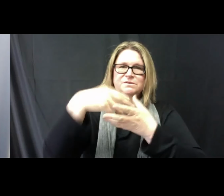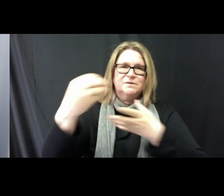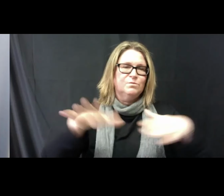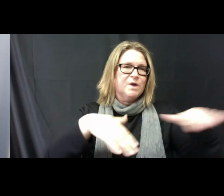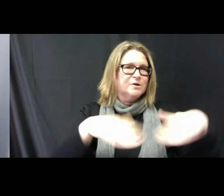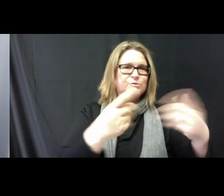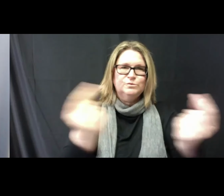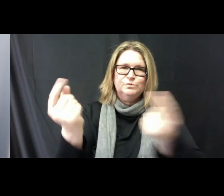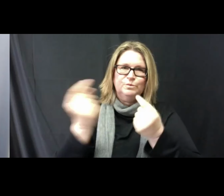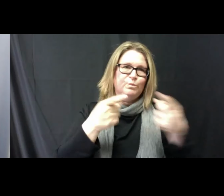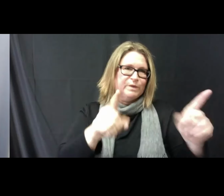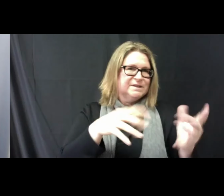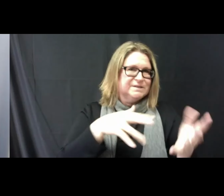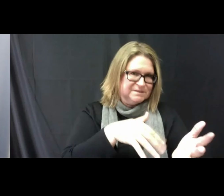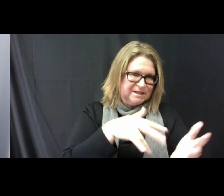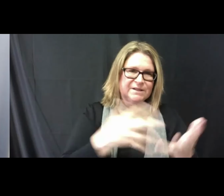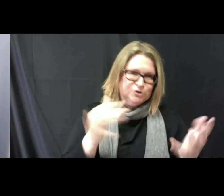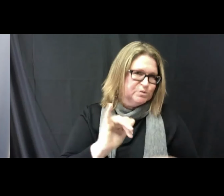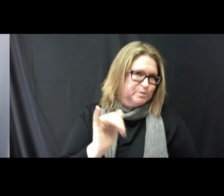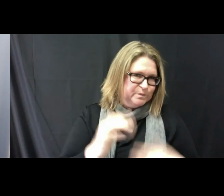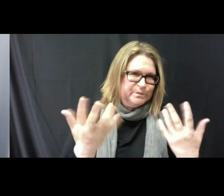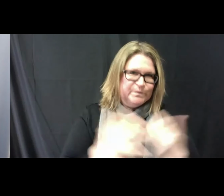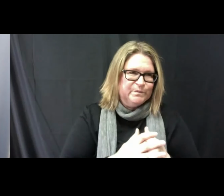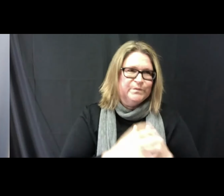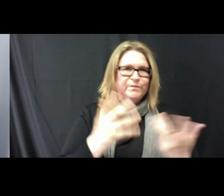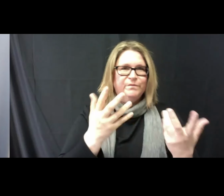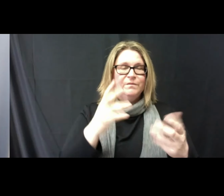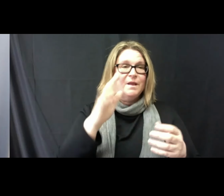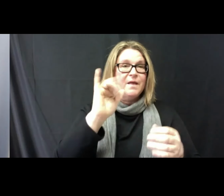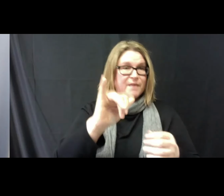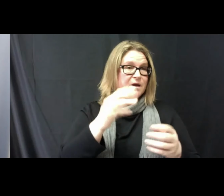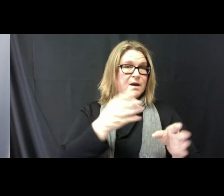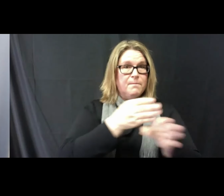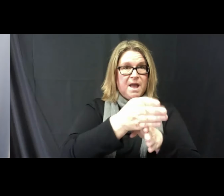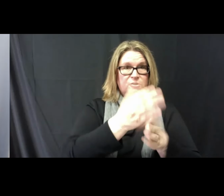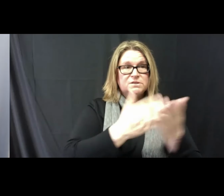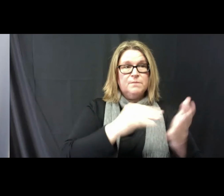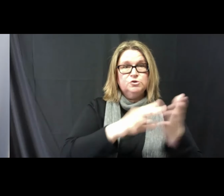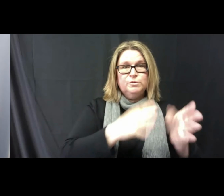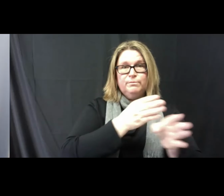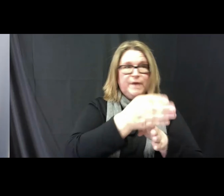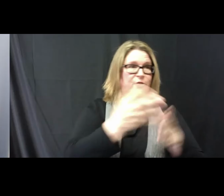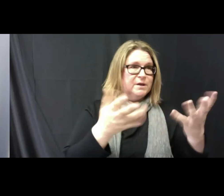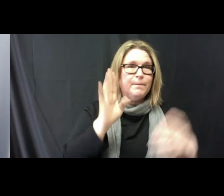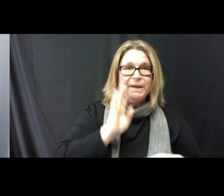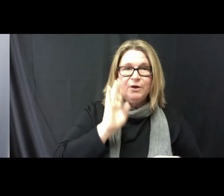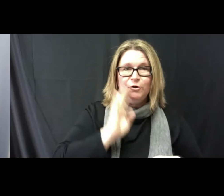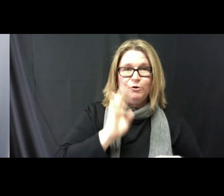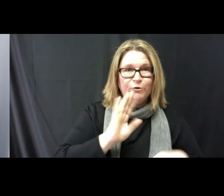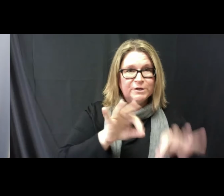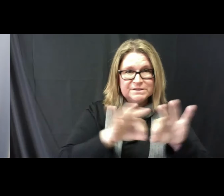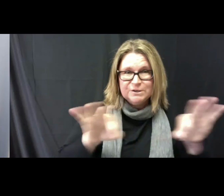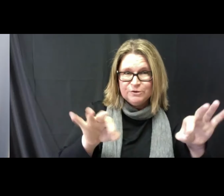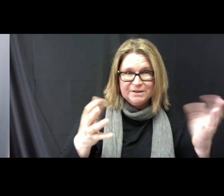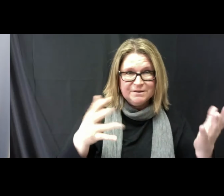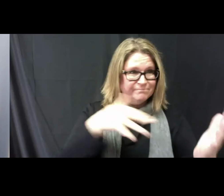average temperatures. You can get outdoors and take walks, and then also study outdoors as well. And some